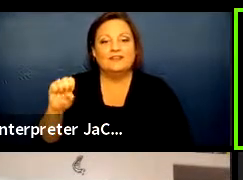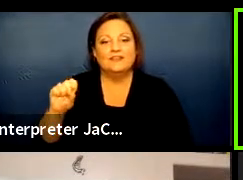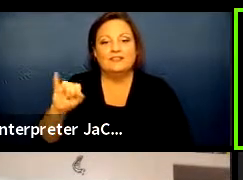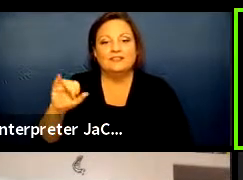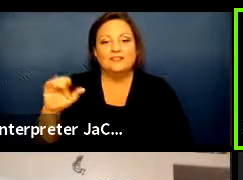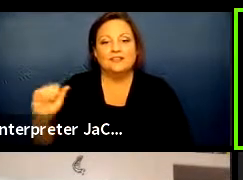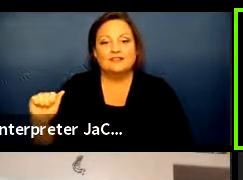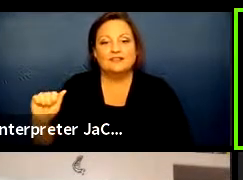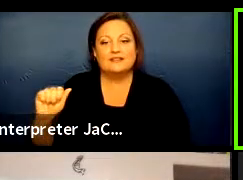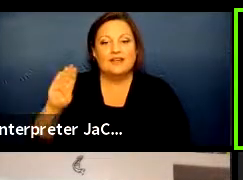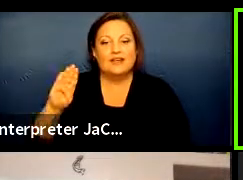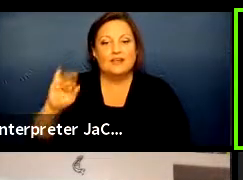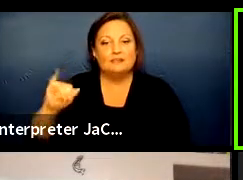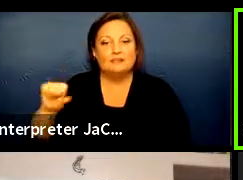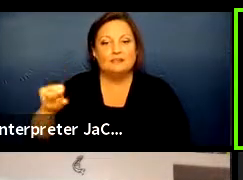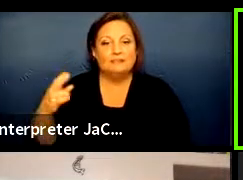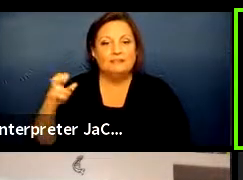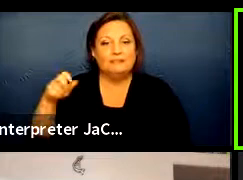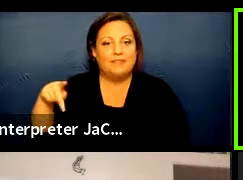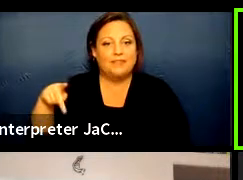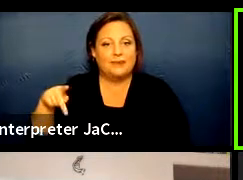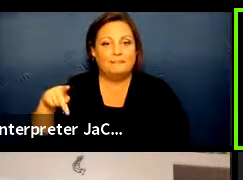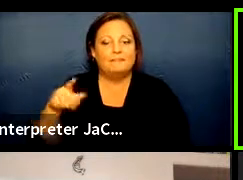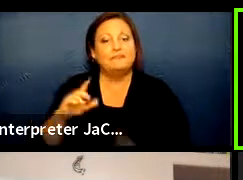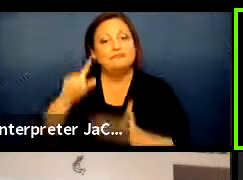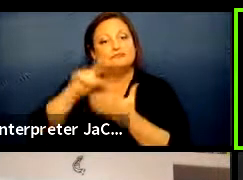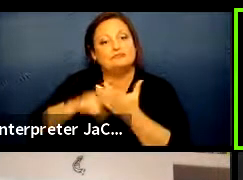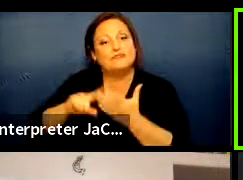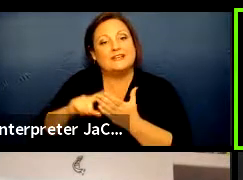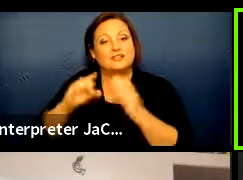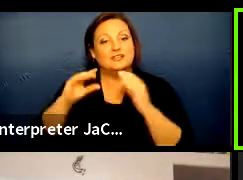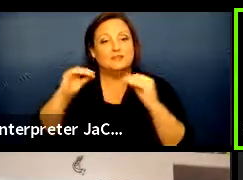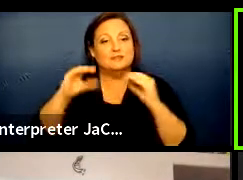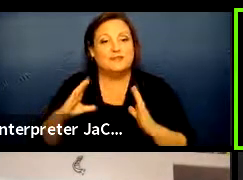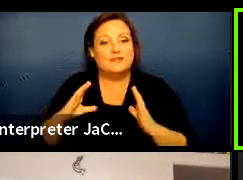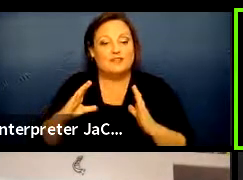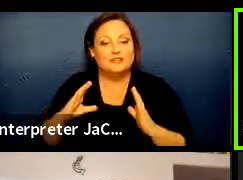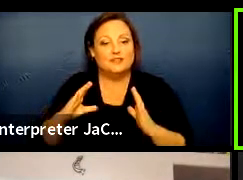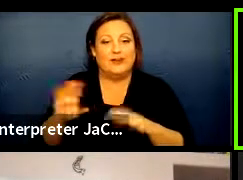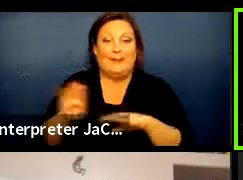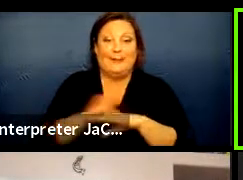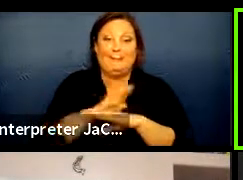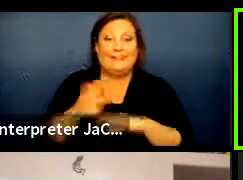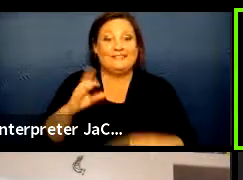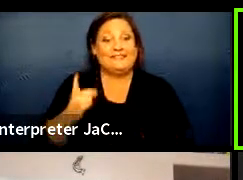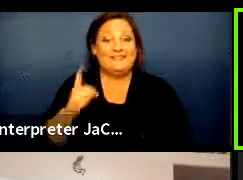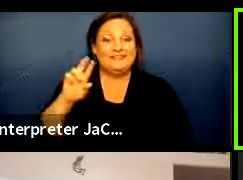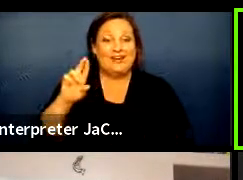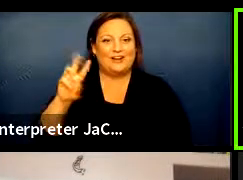is being introduced tonight by her research professor, the busy Dr. Weber.